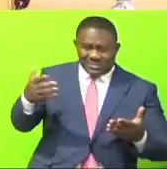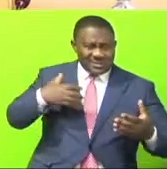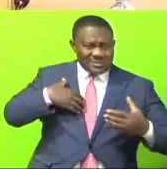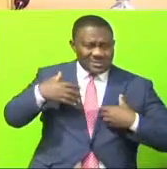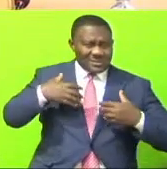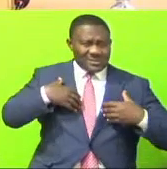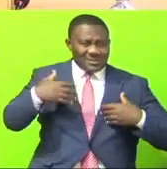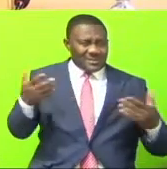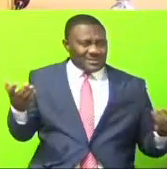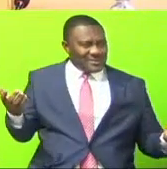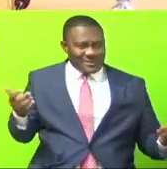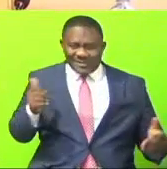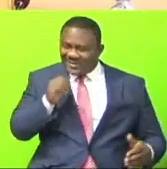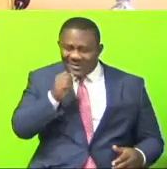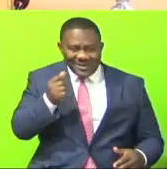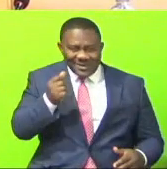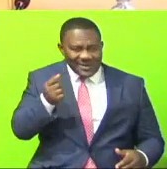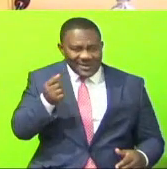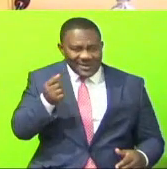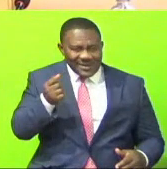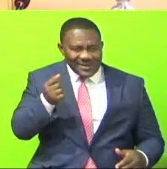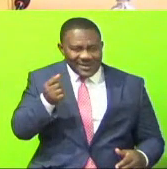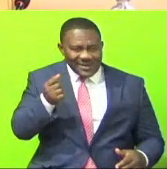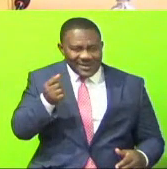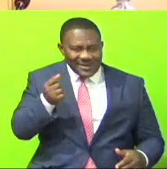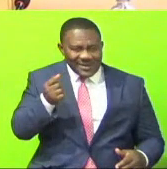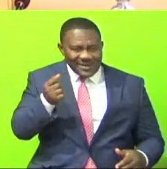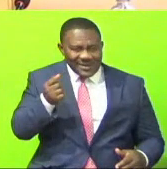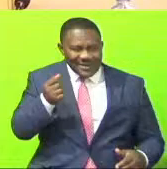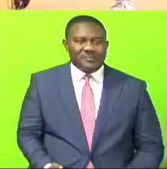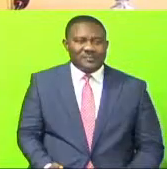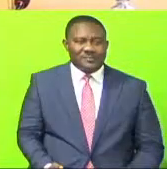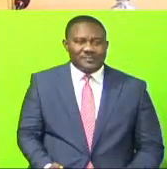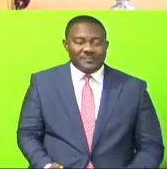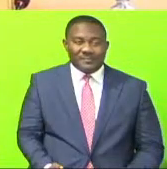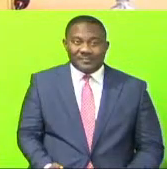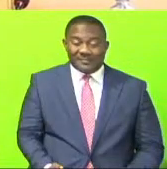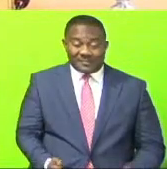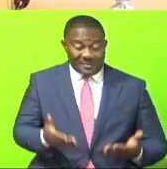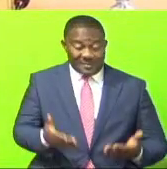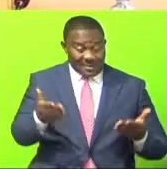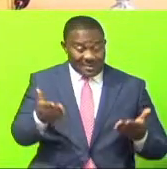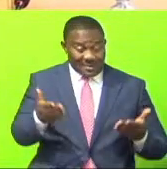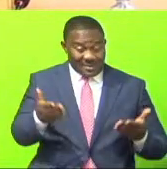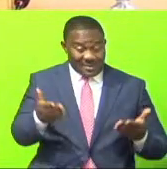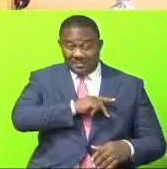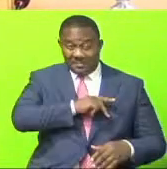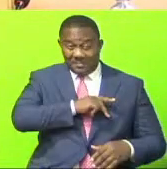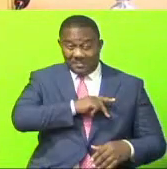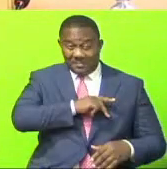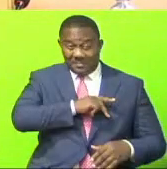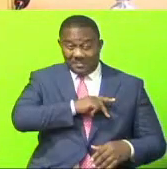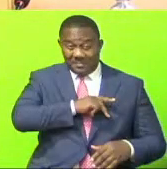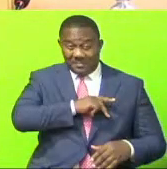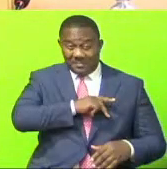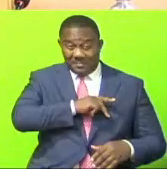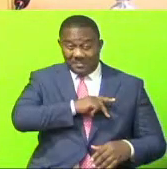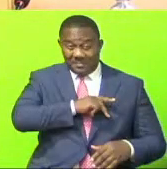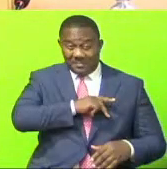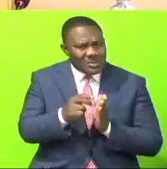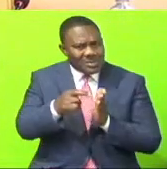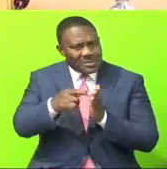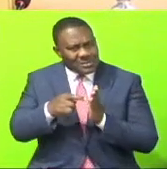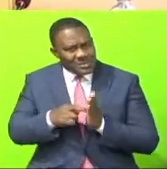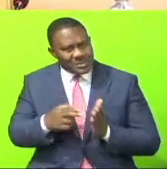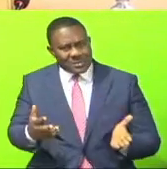issues. Mr. Speaker, we are governed by rules, and our rules are premised on